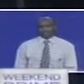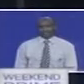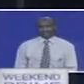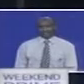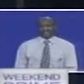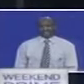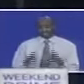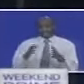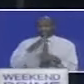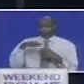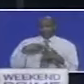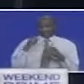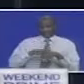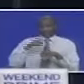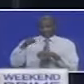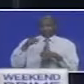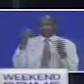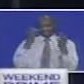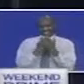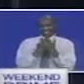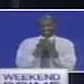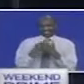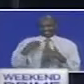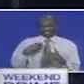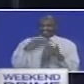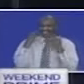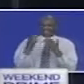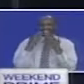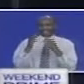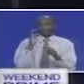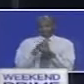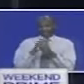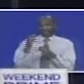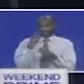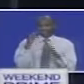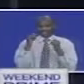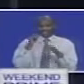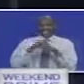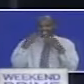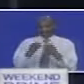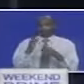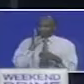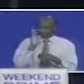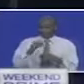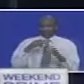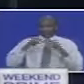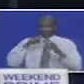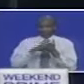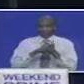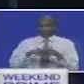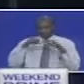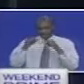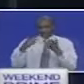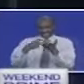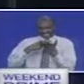Well, that's all we had time for you tonight. And indeed, thank you very much for watching our bulletin. Thank you for your feedback on Checkpoint. Keep the